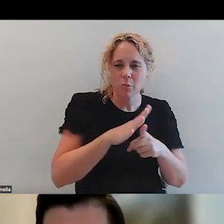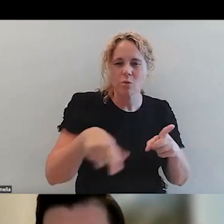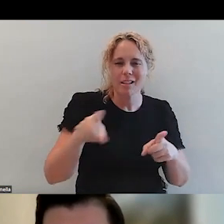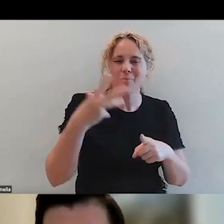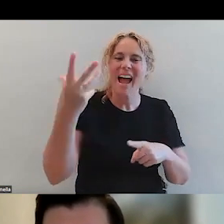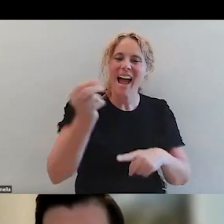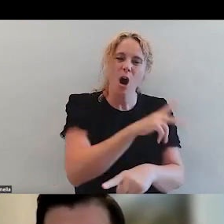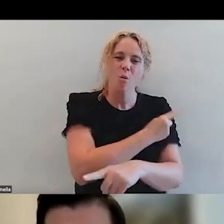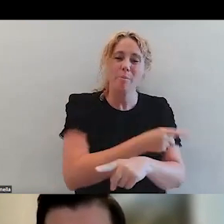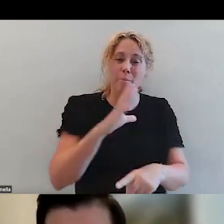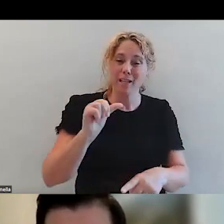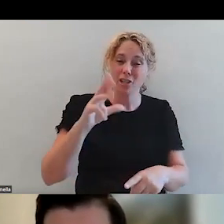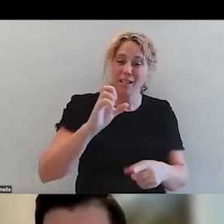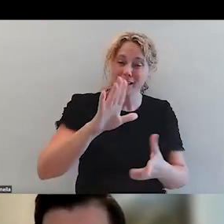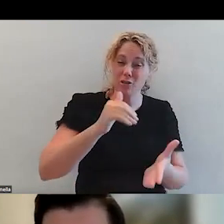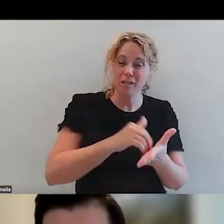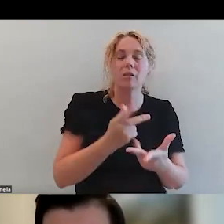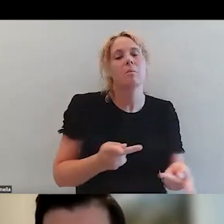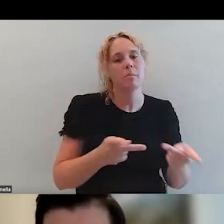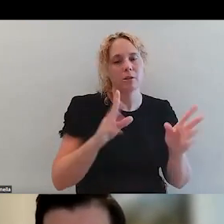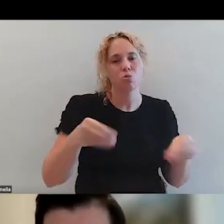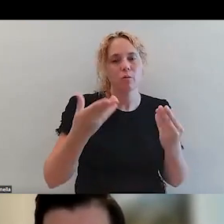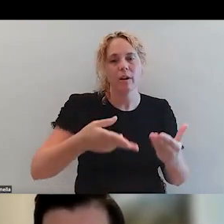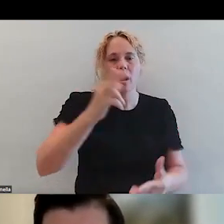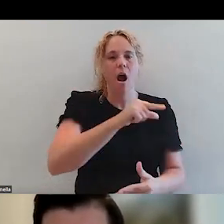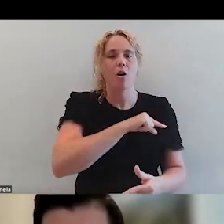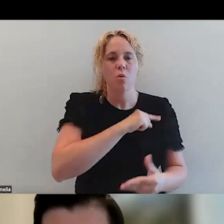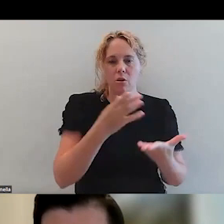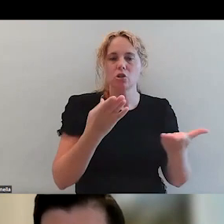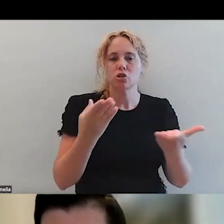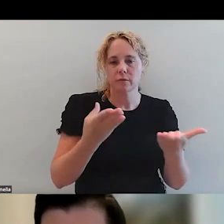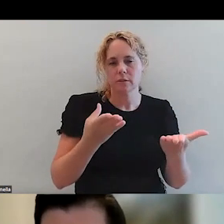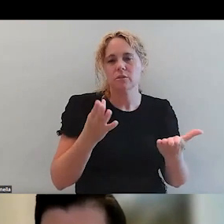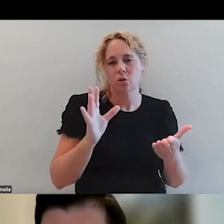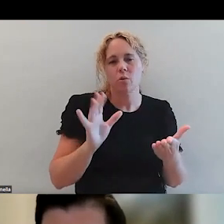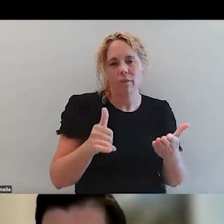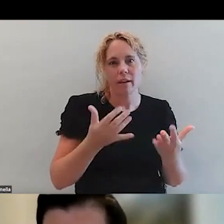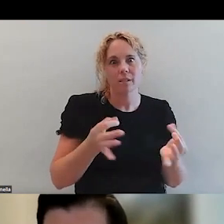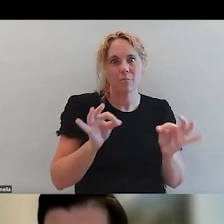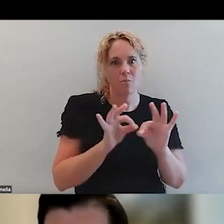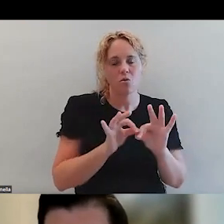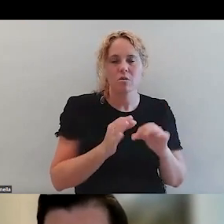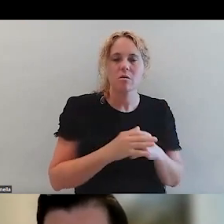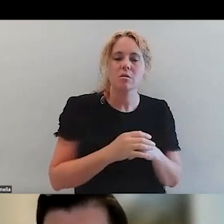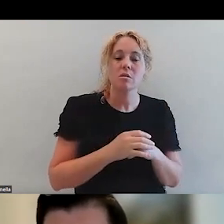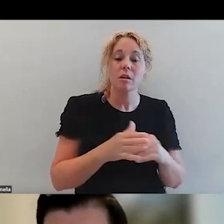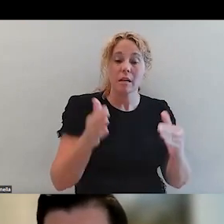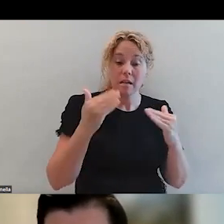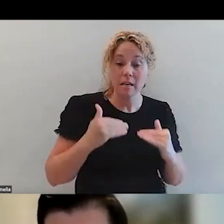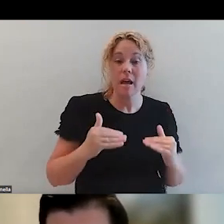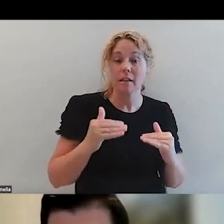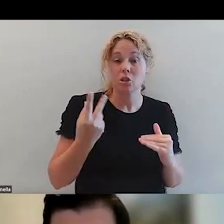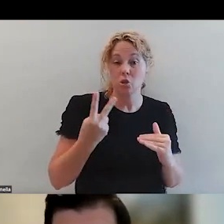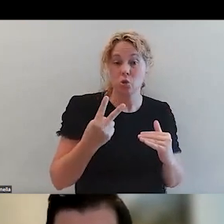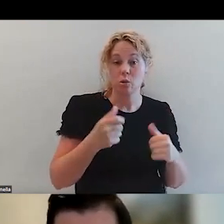care center is really a place to provide those high quality services. And so that deflection is really important. The next 2 slides